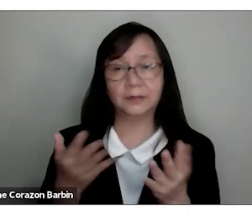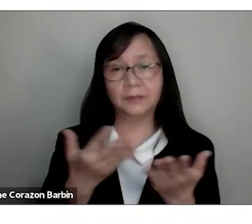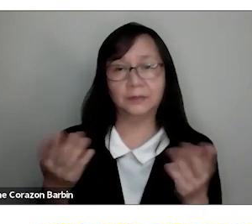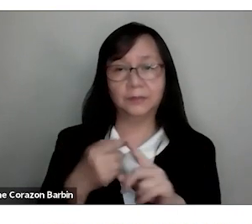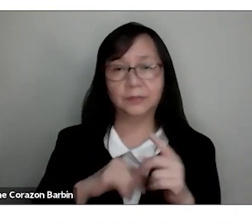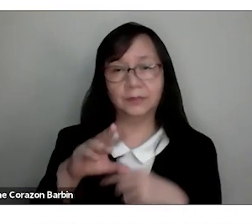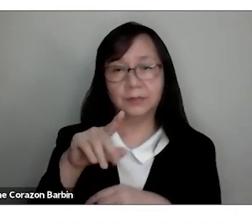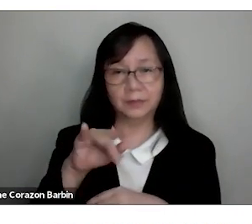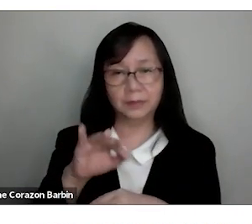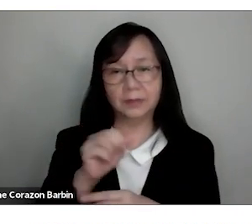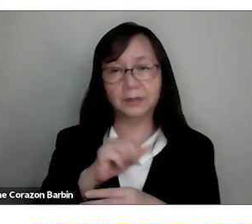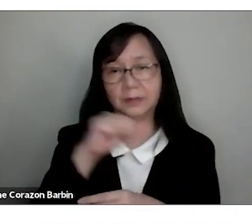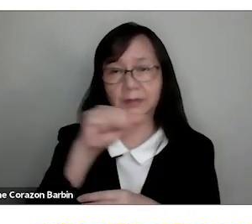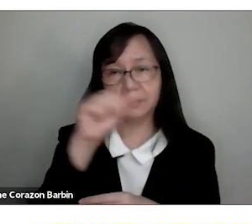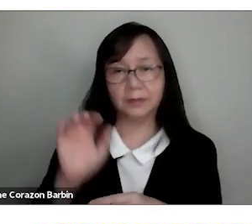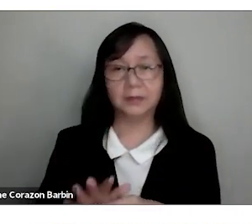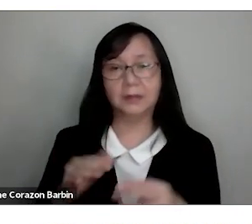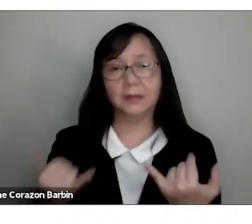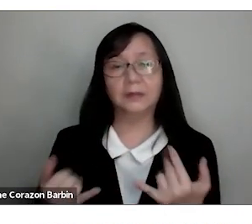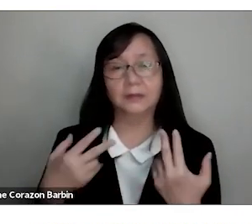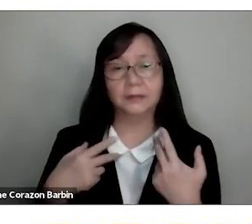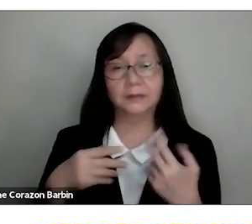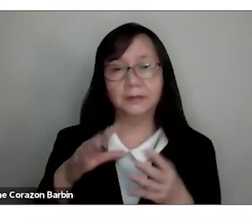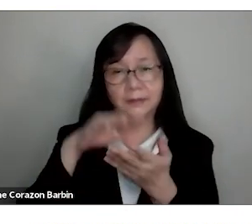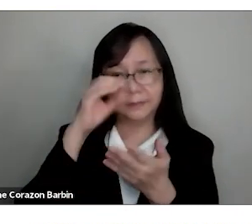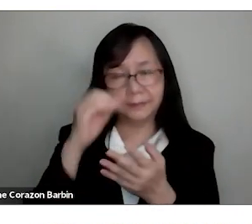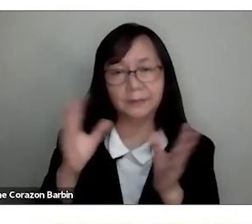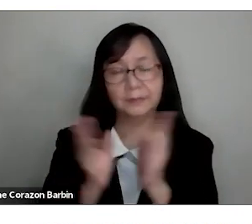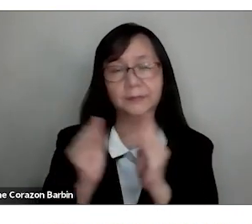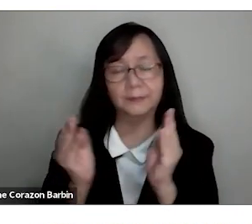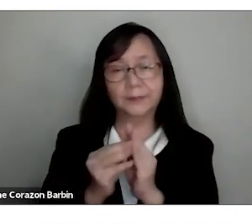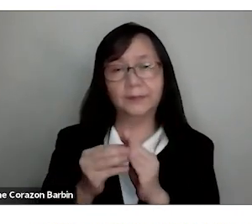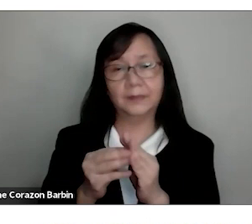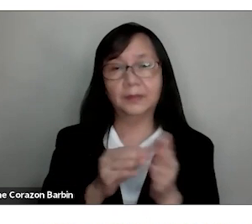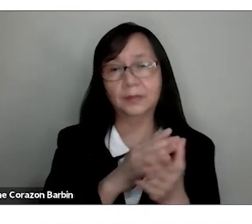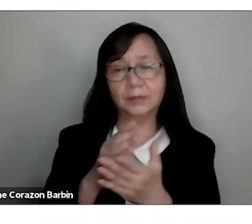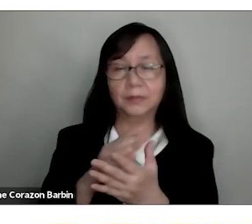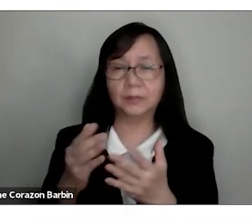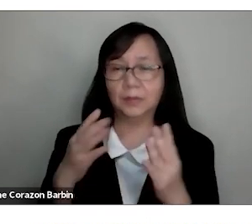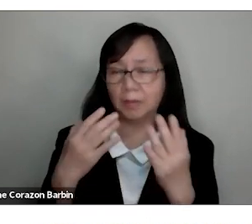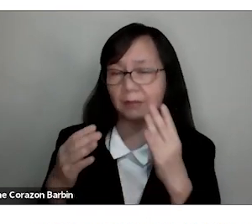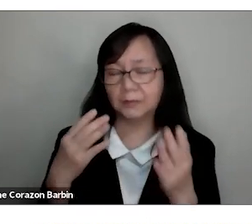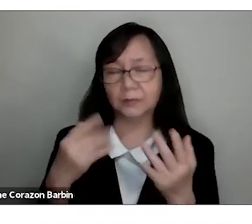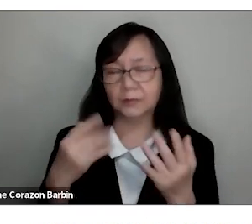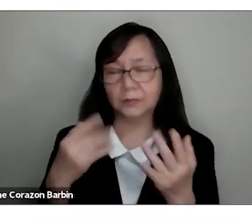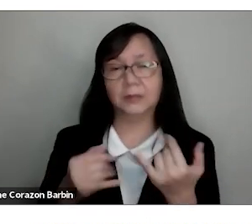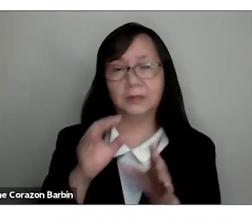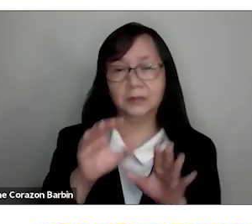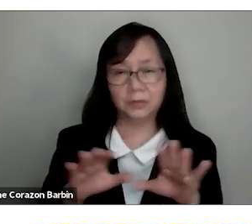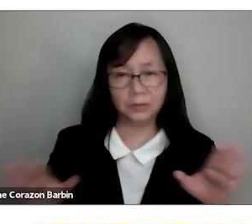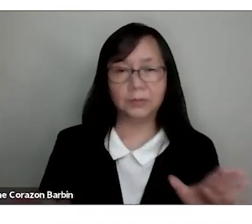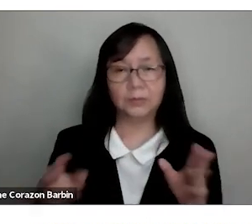Asia. After this learning session, we'll be sharing the comparative matrix of children's recommendations and the